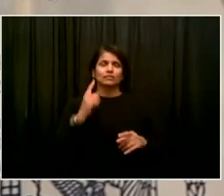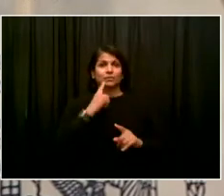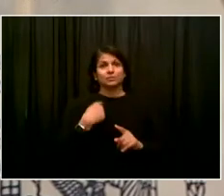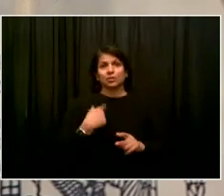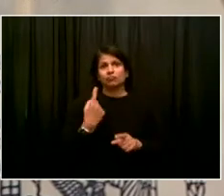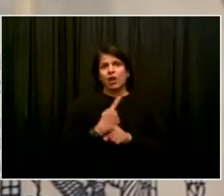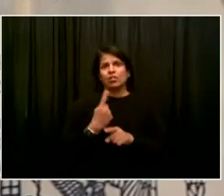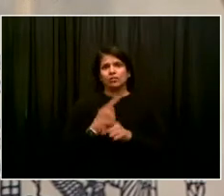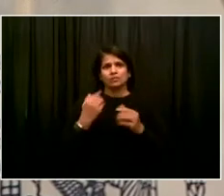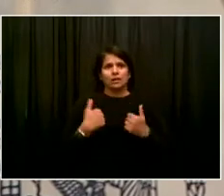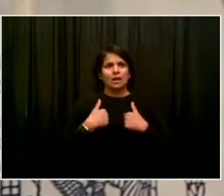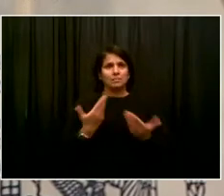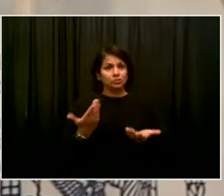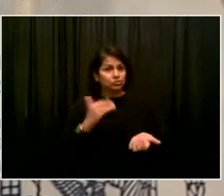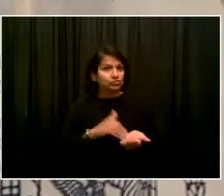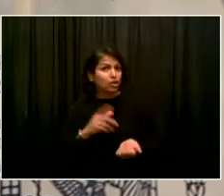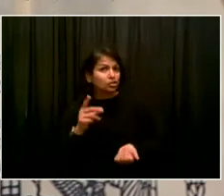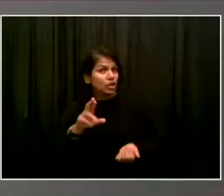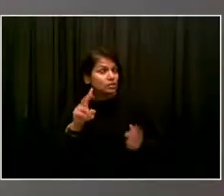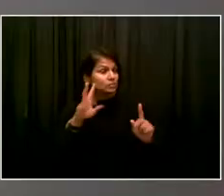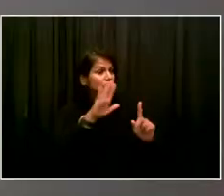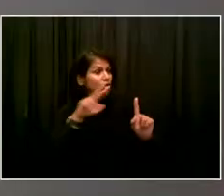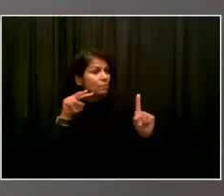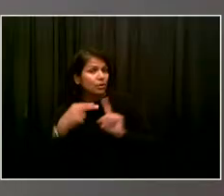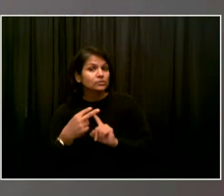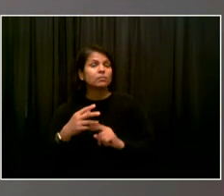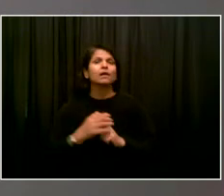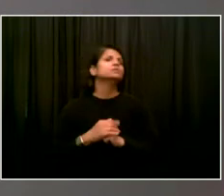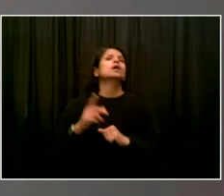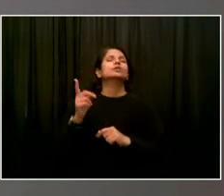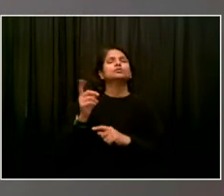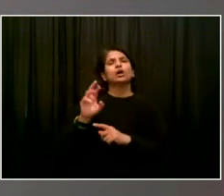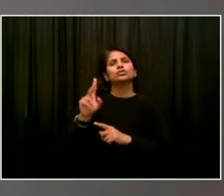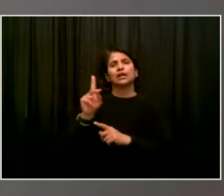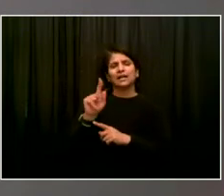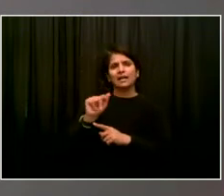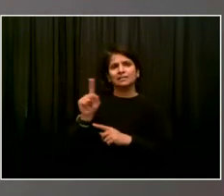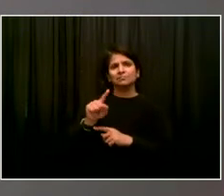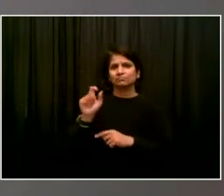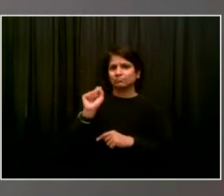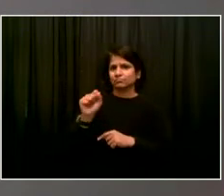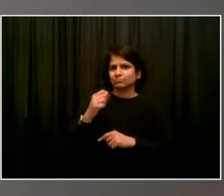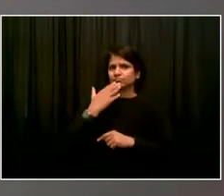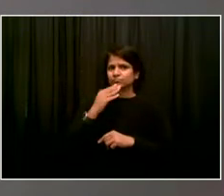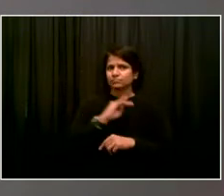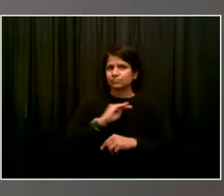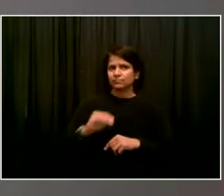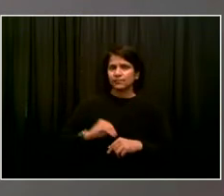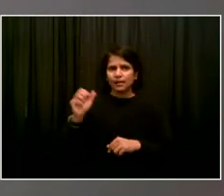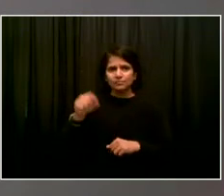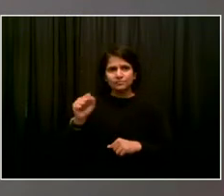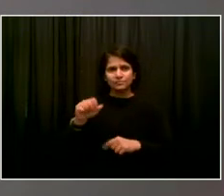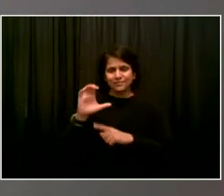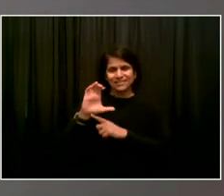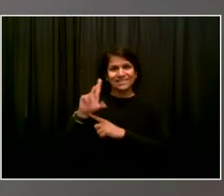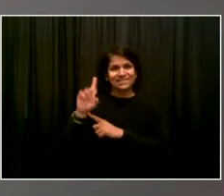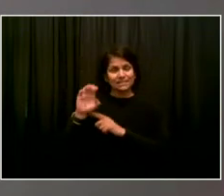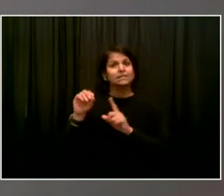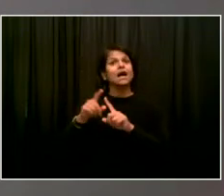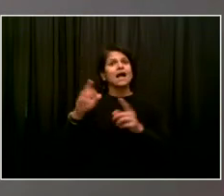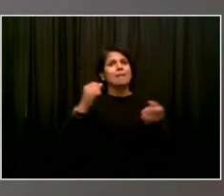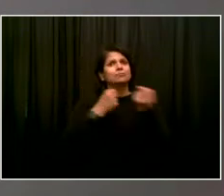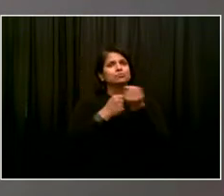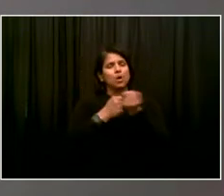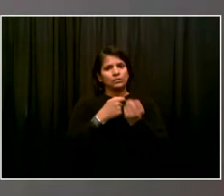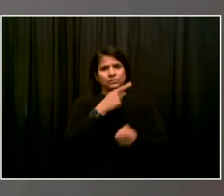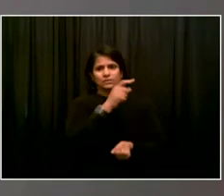Thank you, sir. And I, too, support what the CDC has done. What they're focused on is the question of